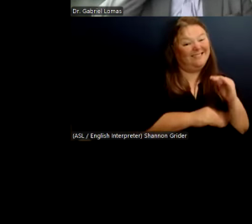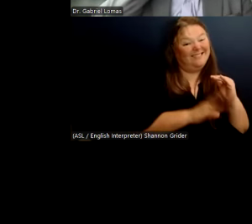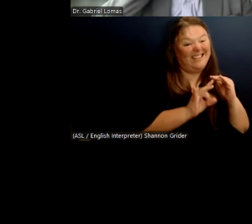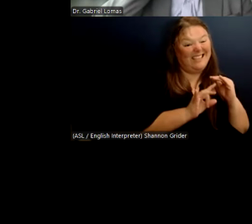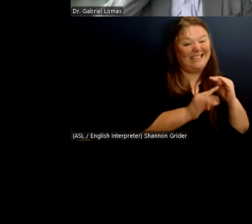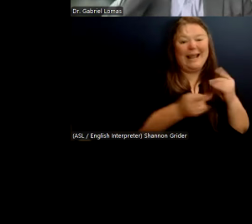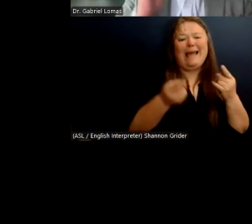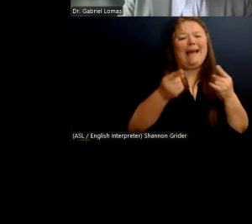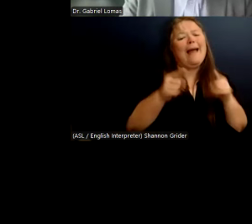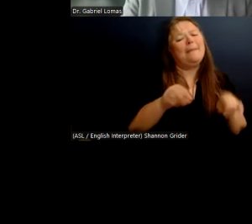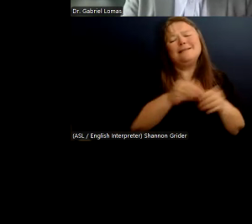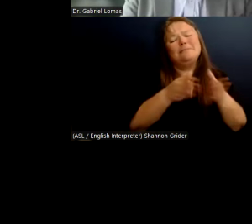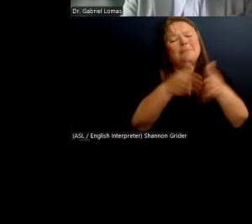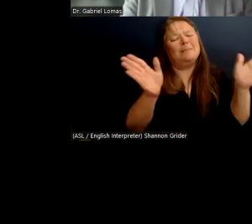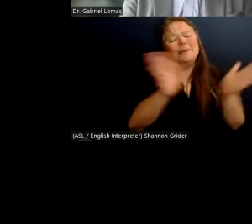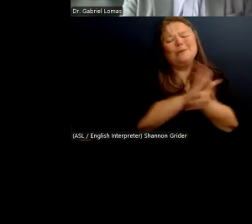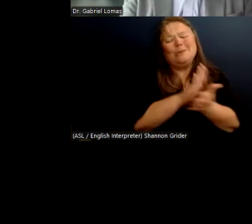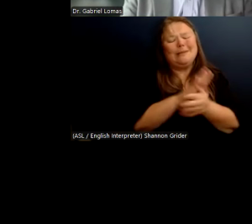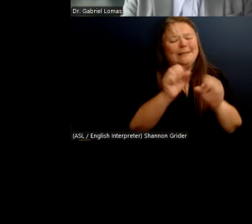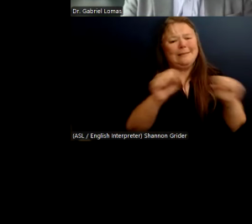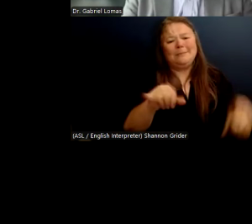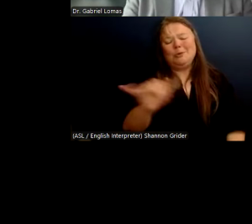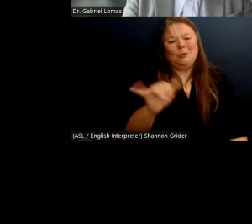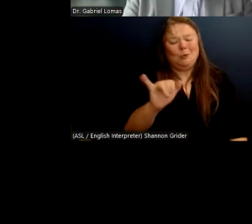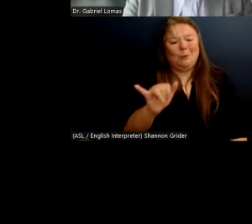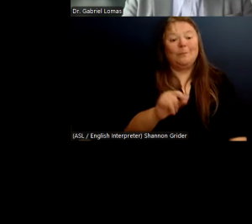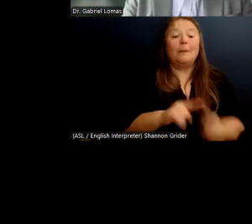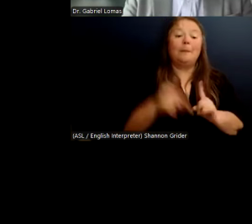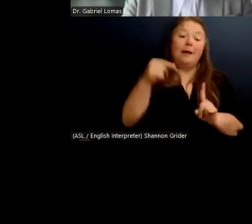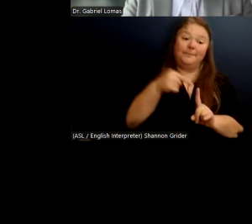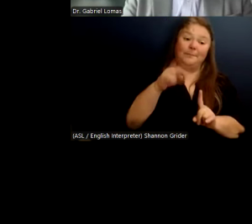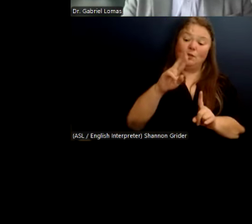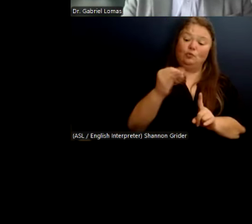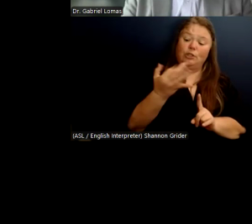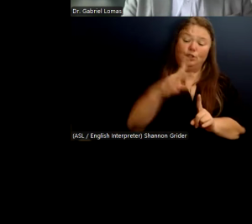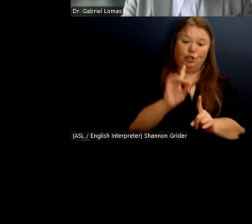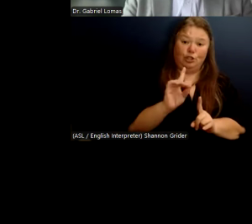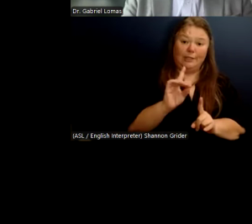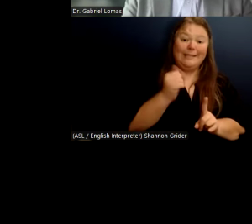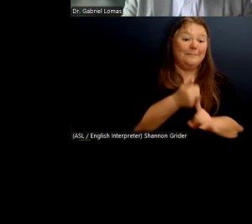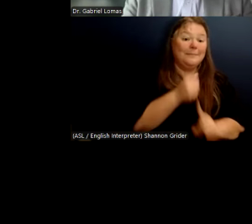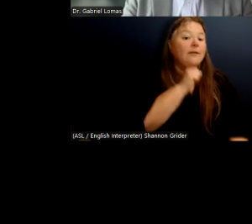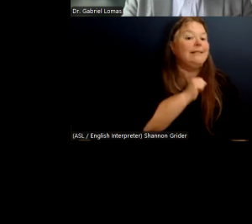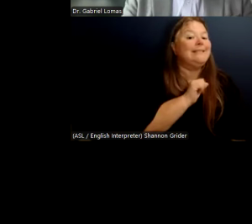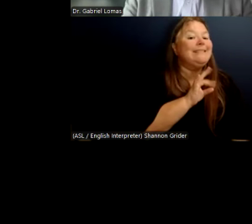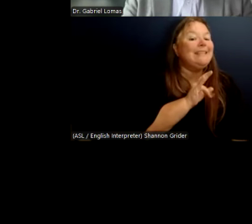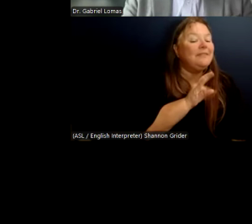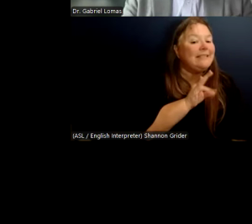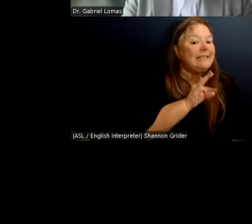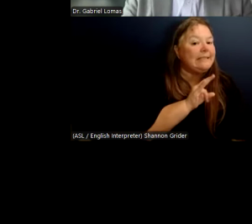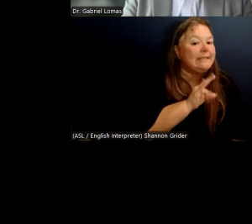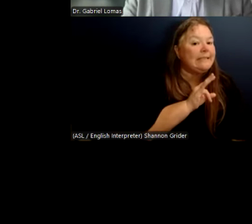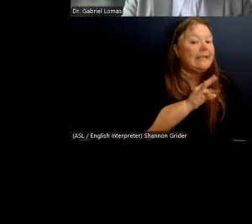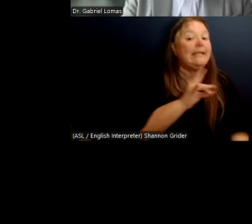happens even in the public high school system. So Richard, who was 17 and was dating a girl who